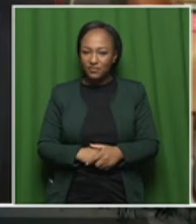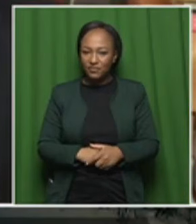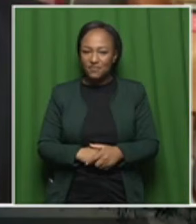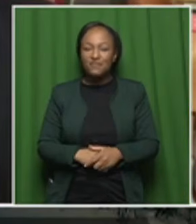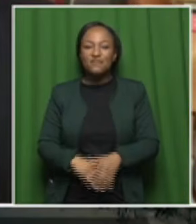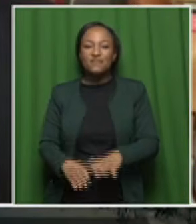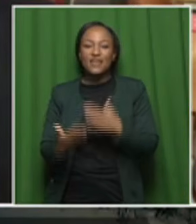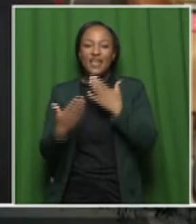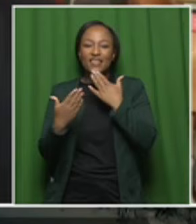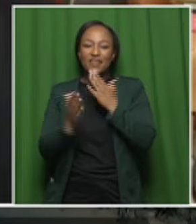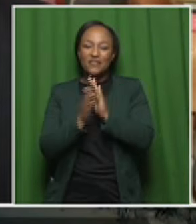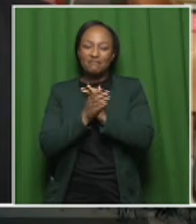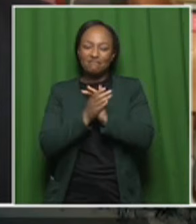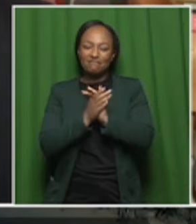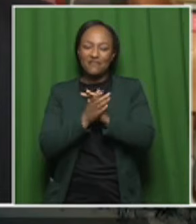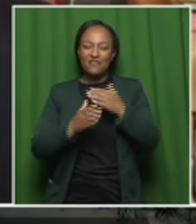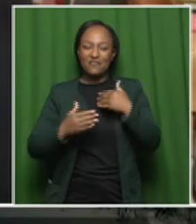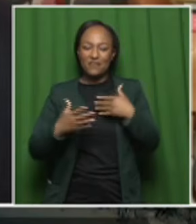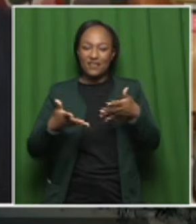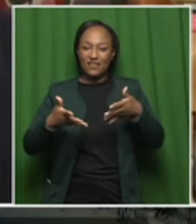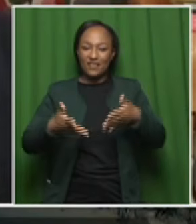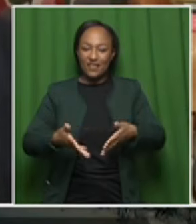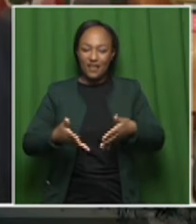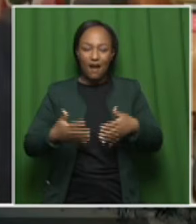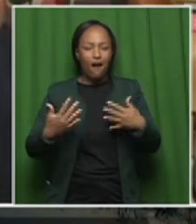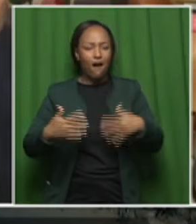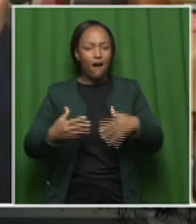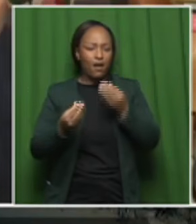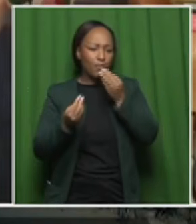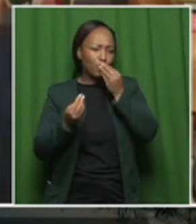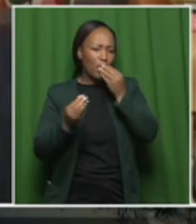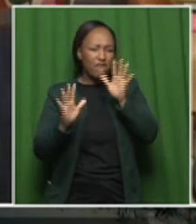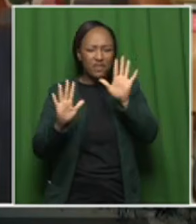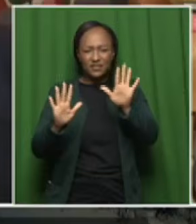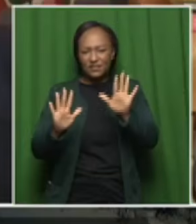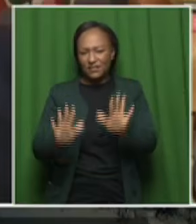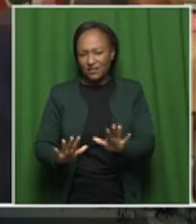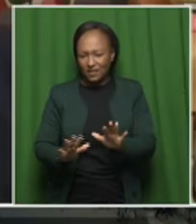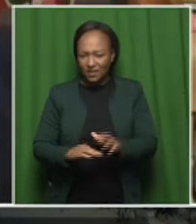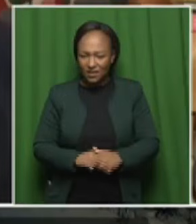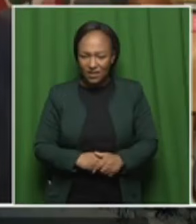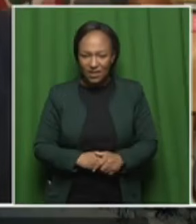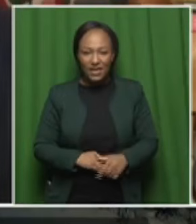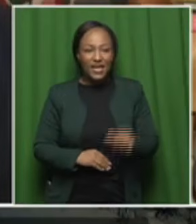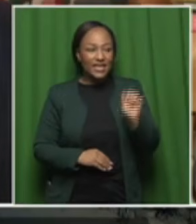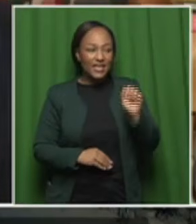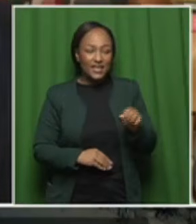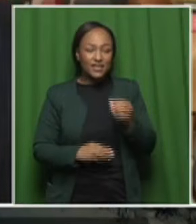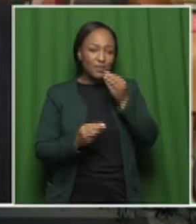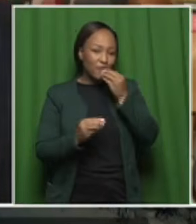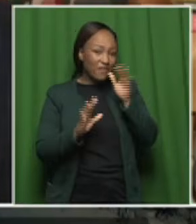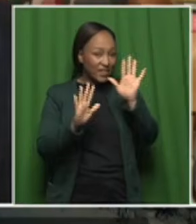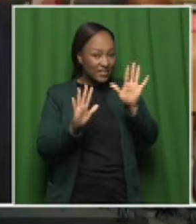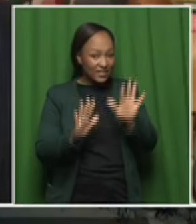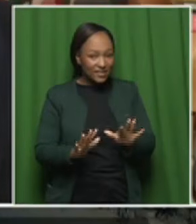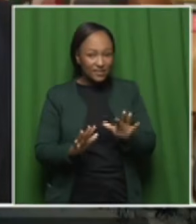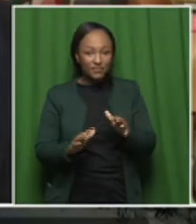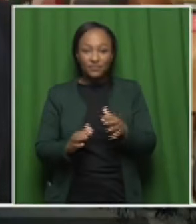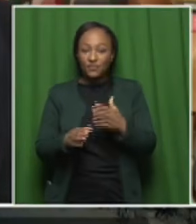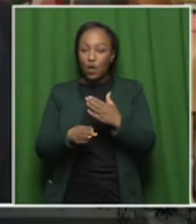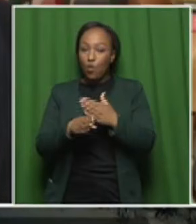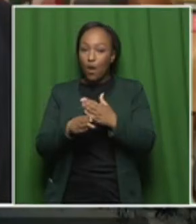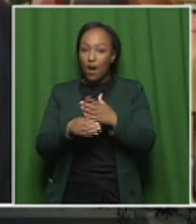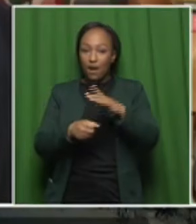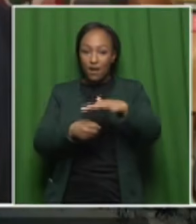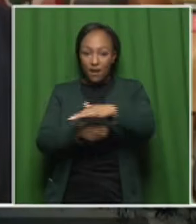Thank you for having me. This is fantastic. This is fantastic from our end. I mean, the work, it's